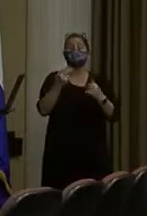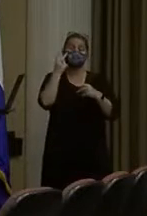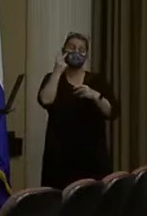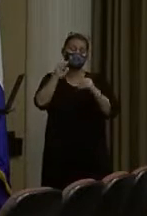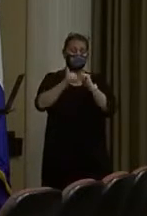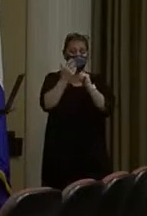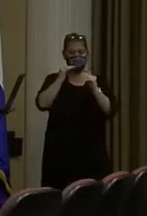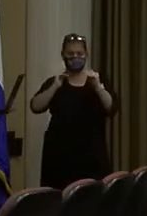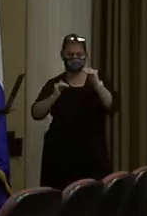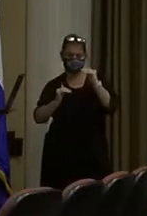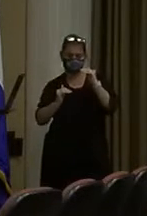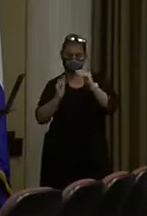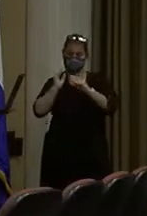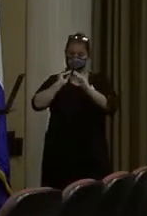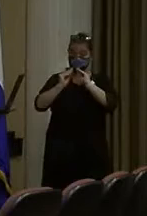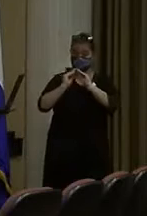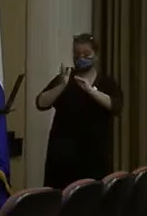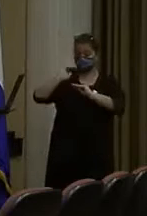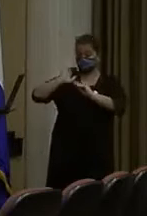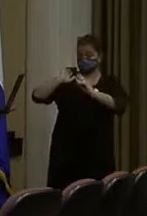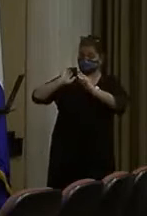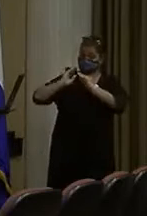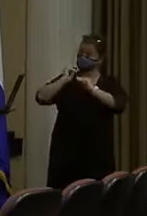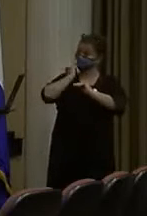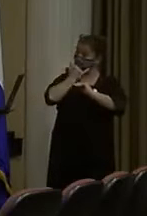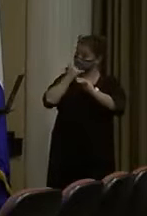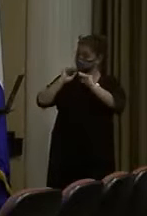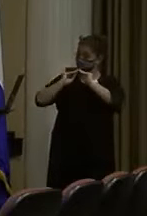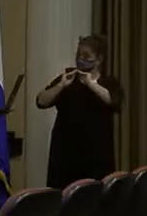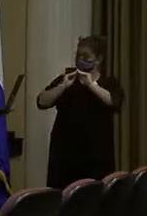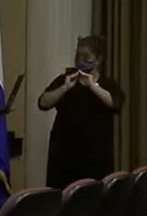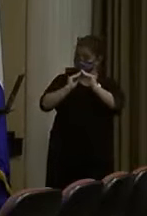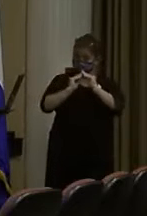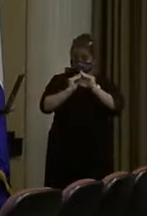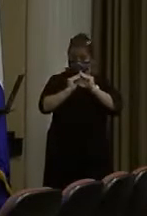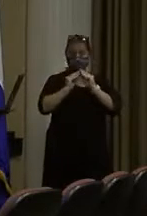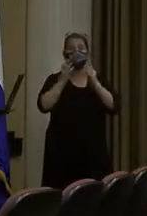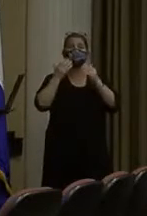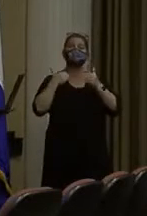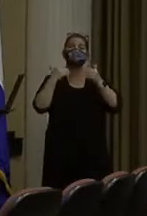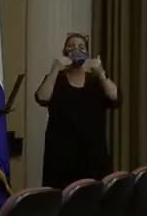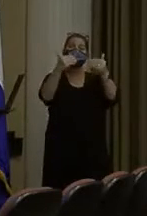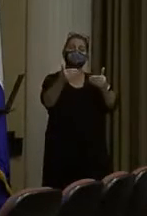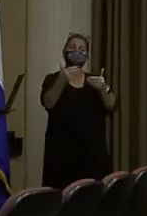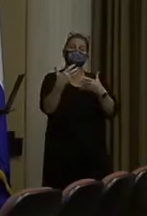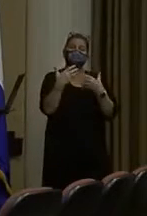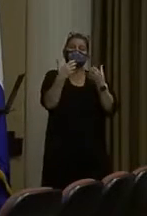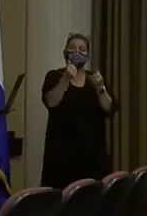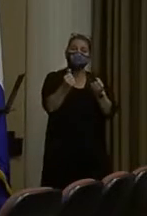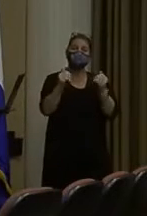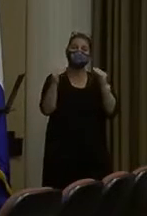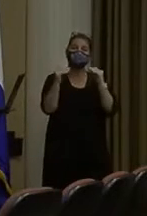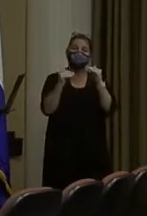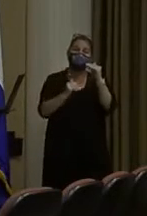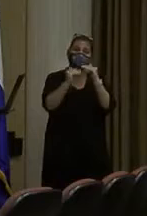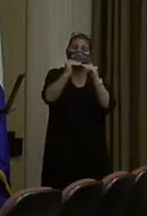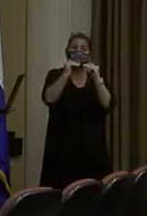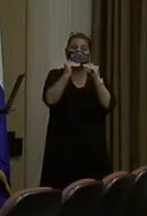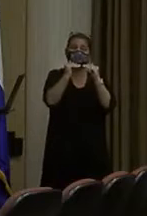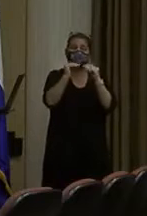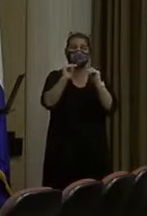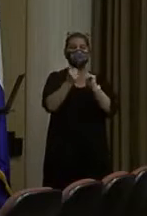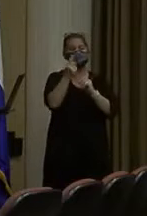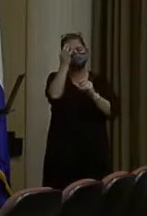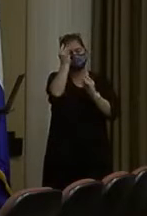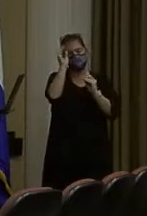we can repair the past and advance health equity and health justice by understanding and leveraging these